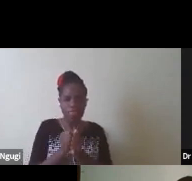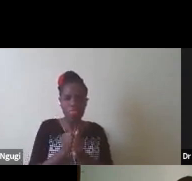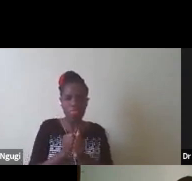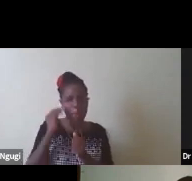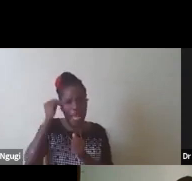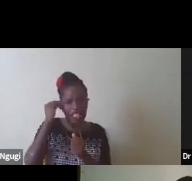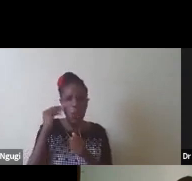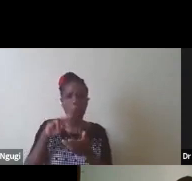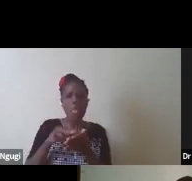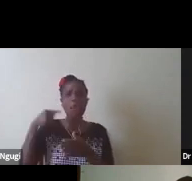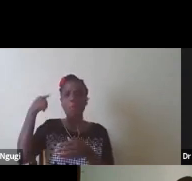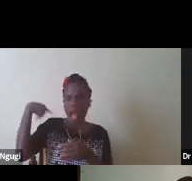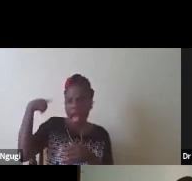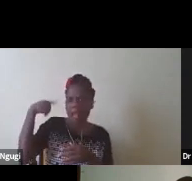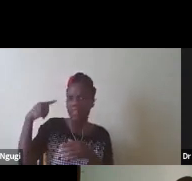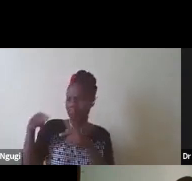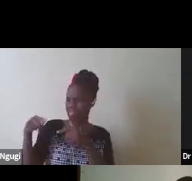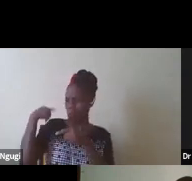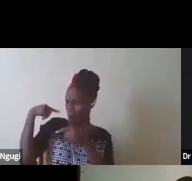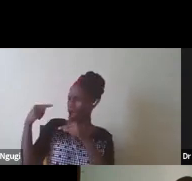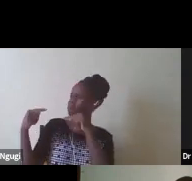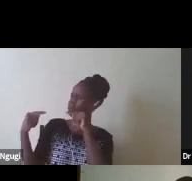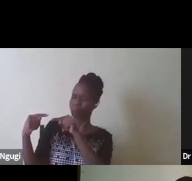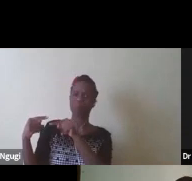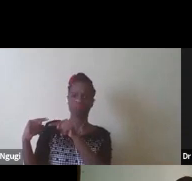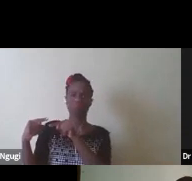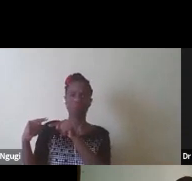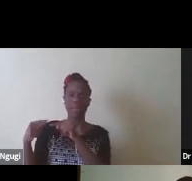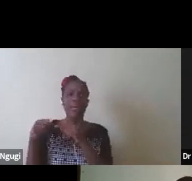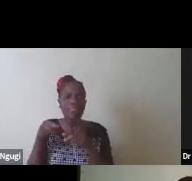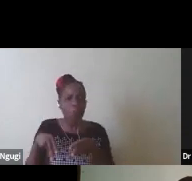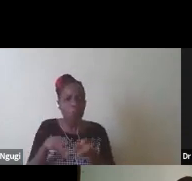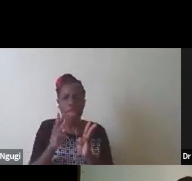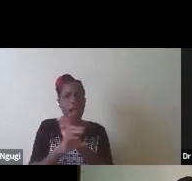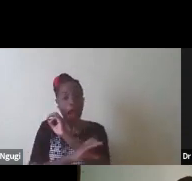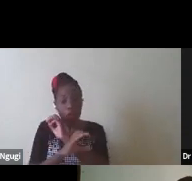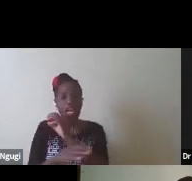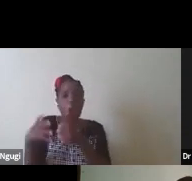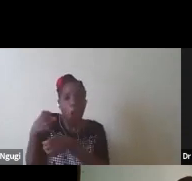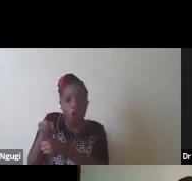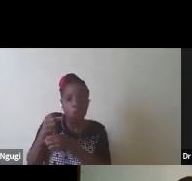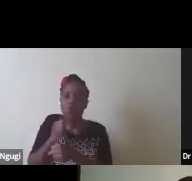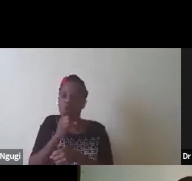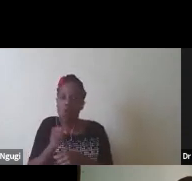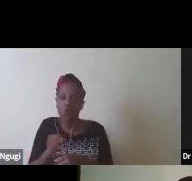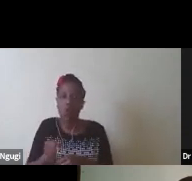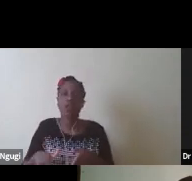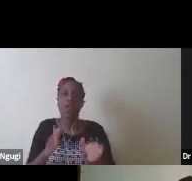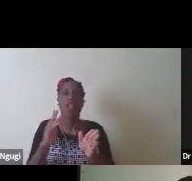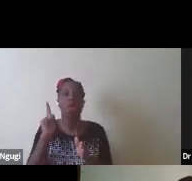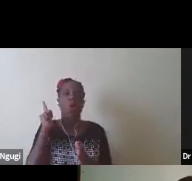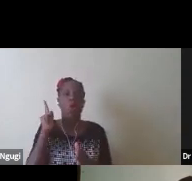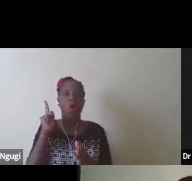us have tried to get rid of these lunatic acts, but some countries are still holding them. And once they are not